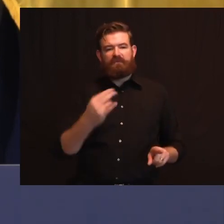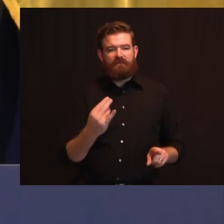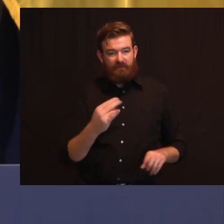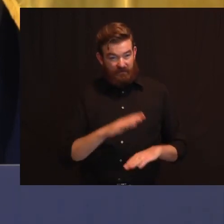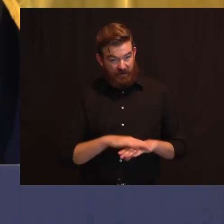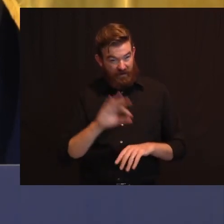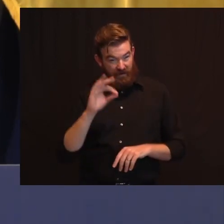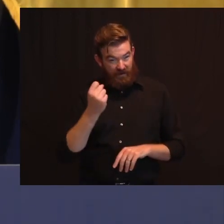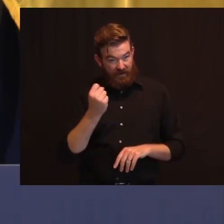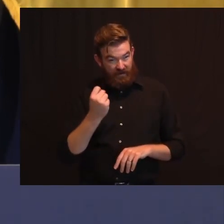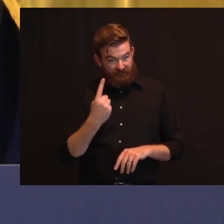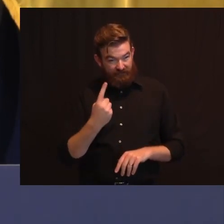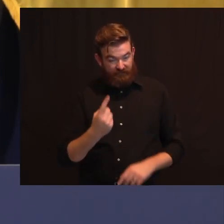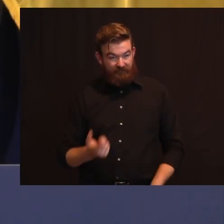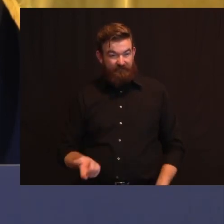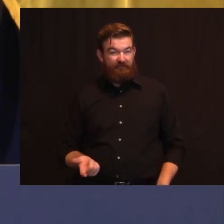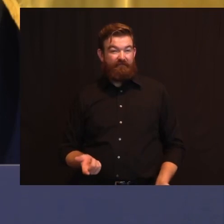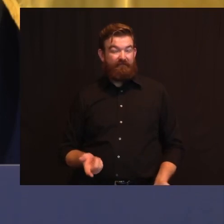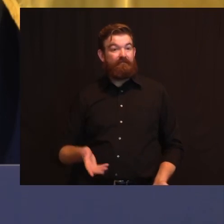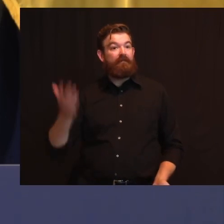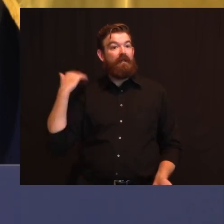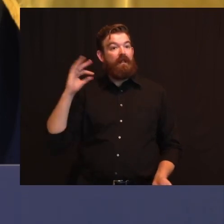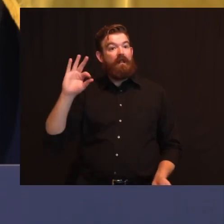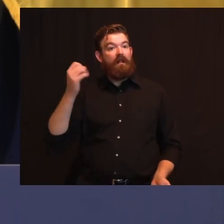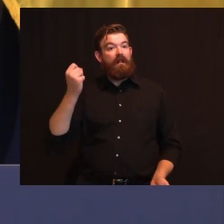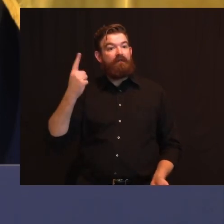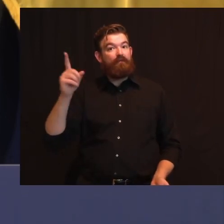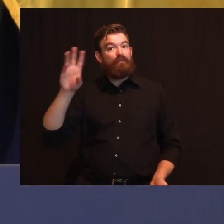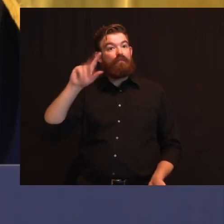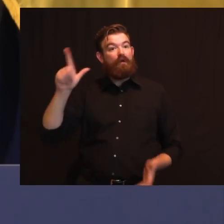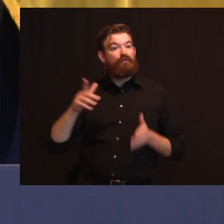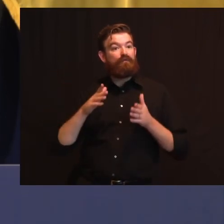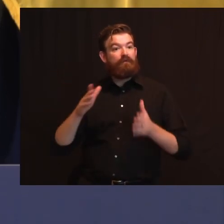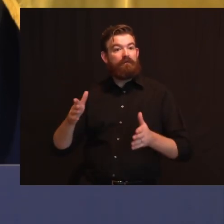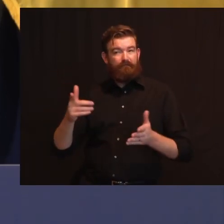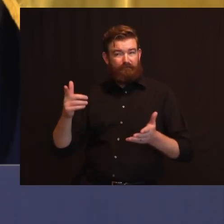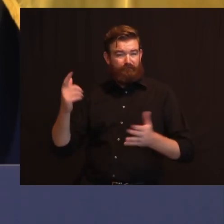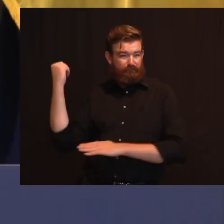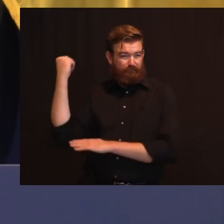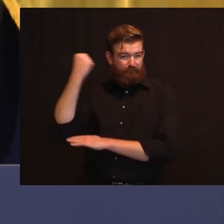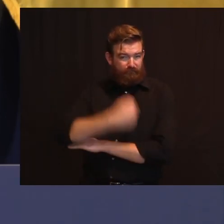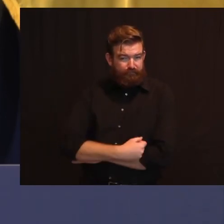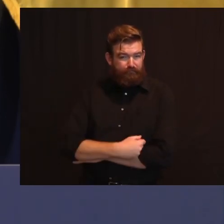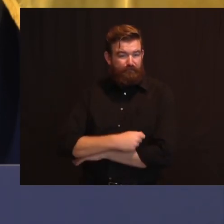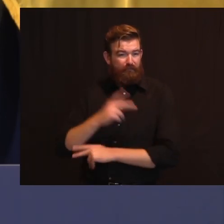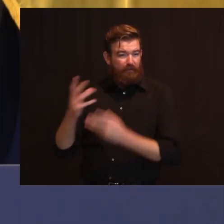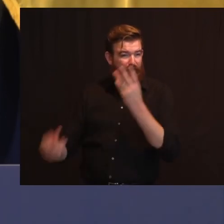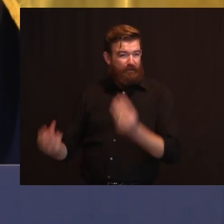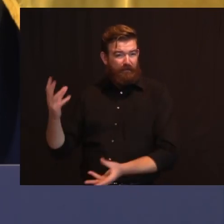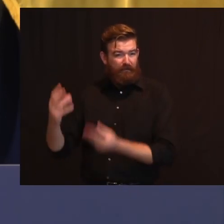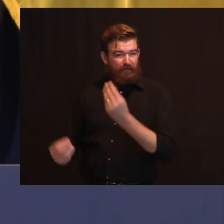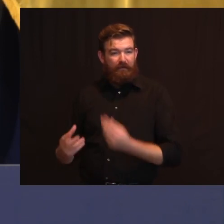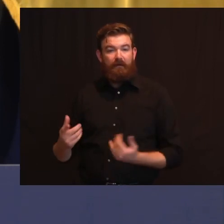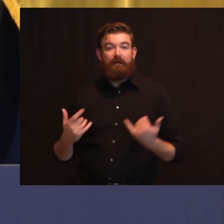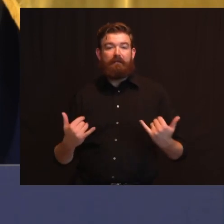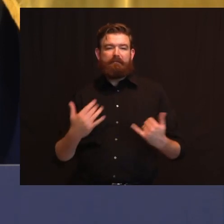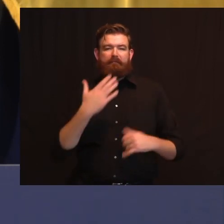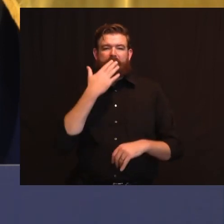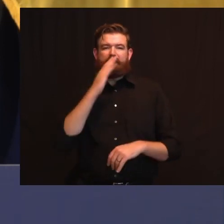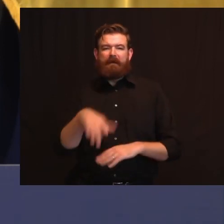reaching out and trying to find common ground. So that's the initial reaction I have. I've said